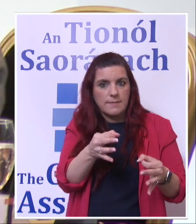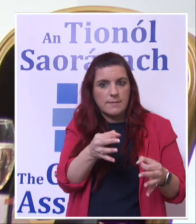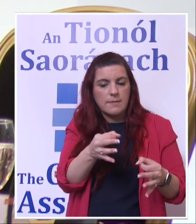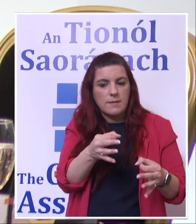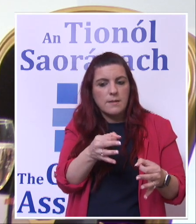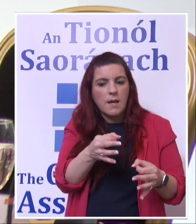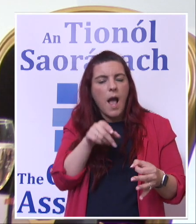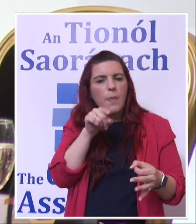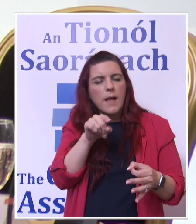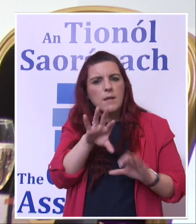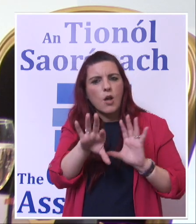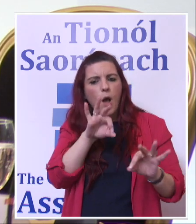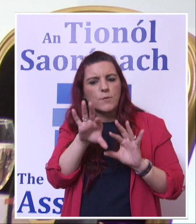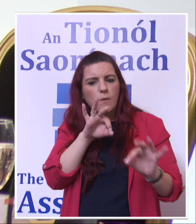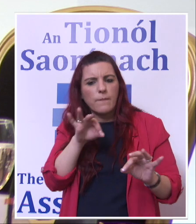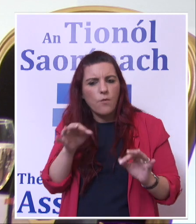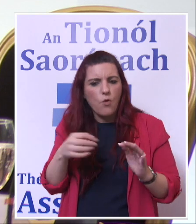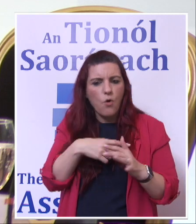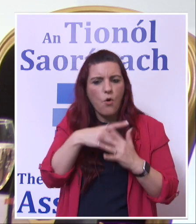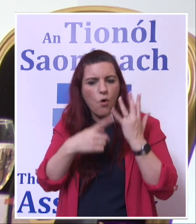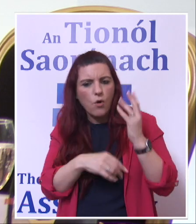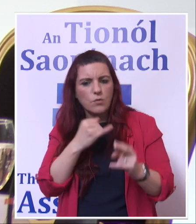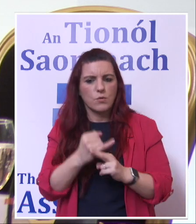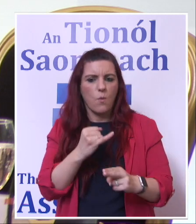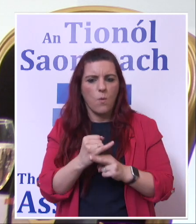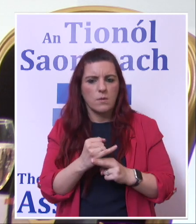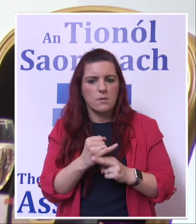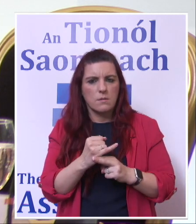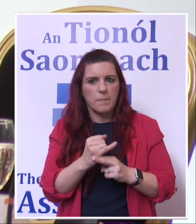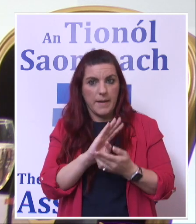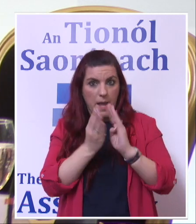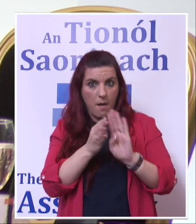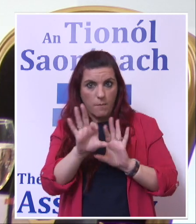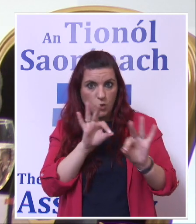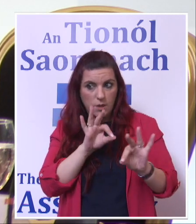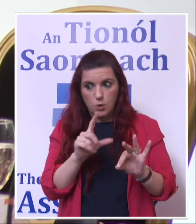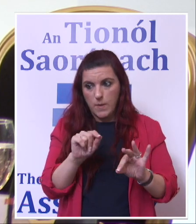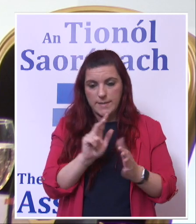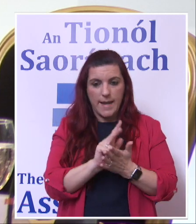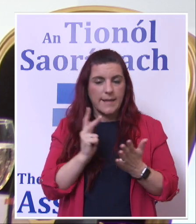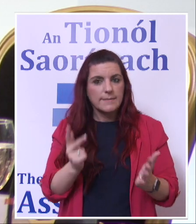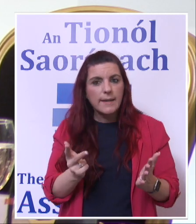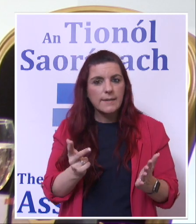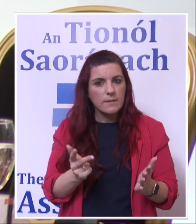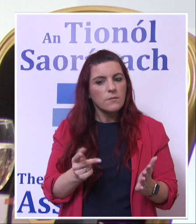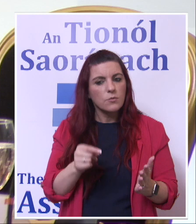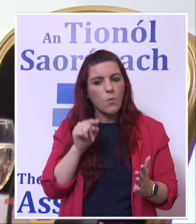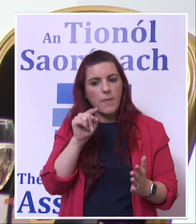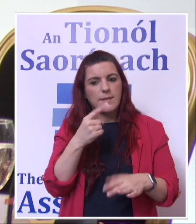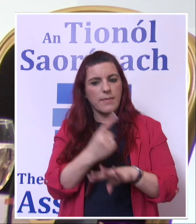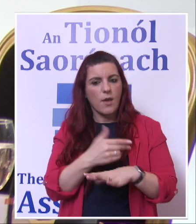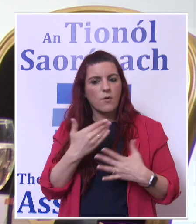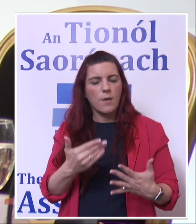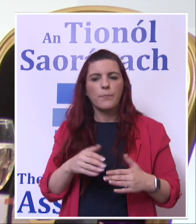And it's an option in all schools since 2018. So again, that's there. In